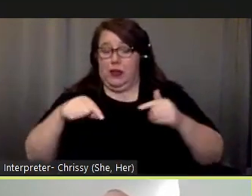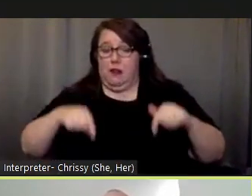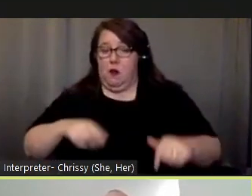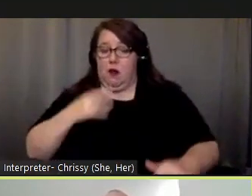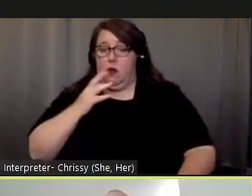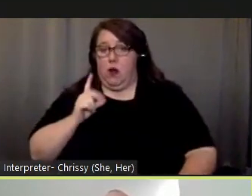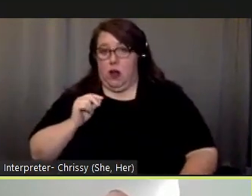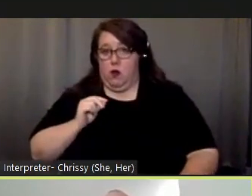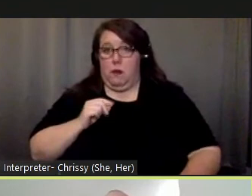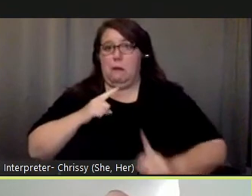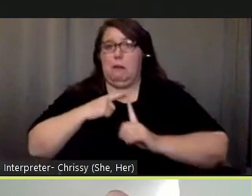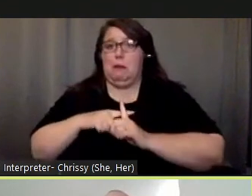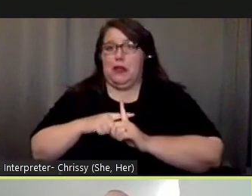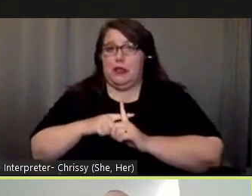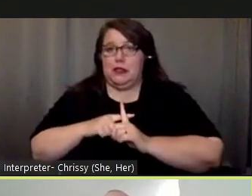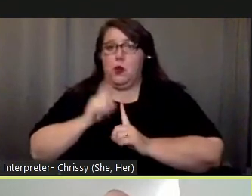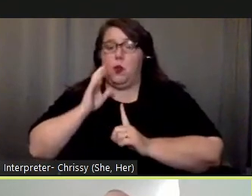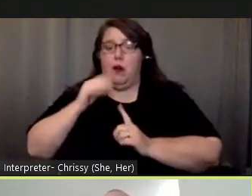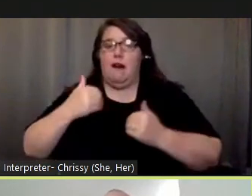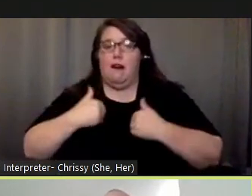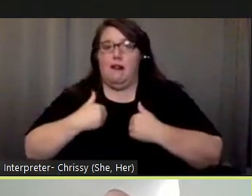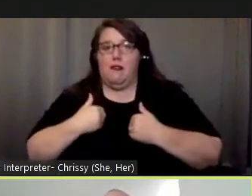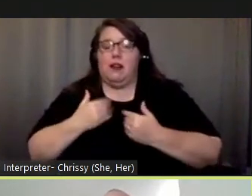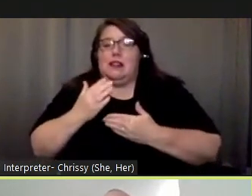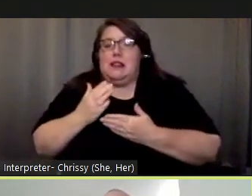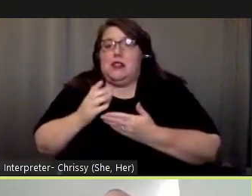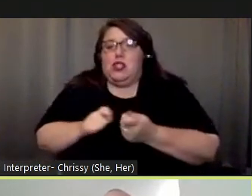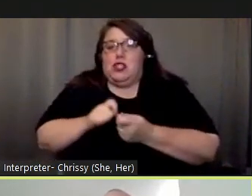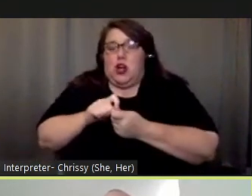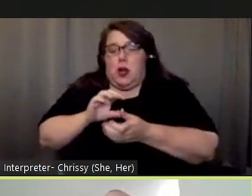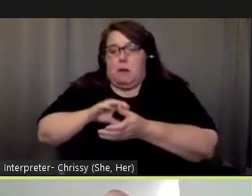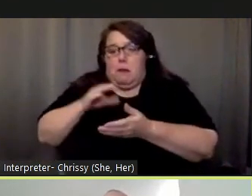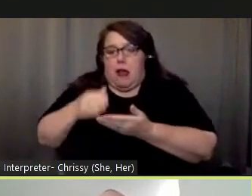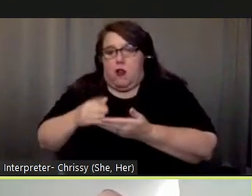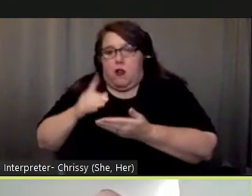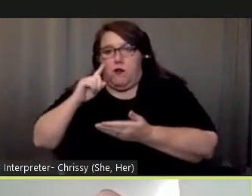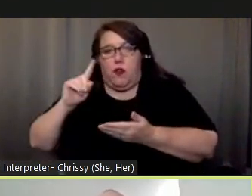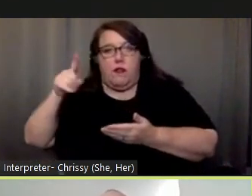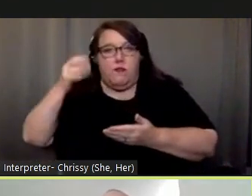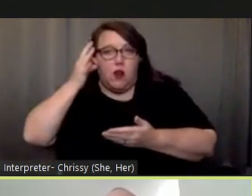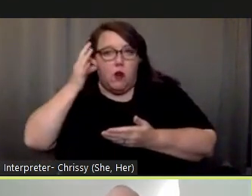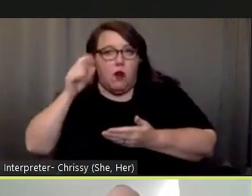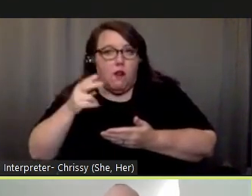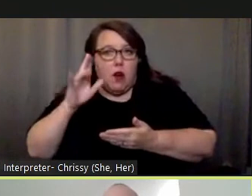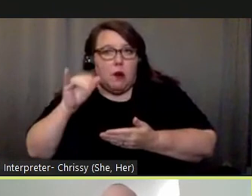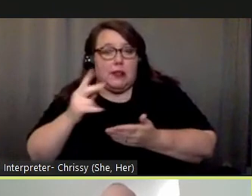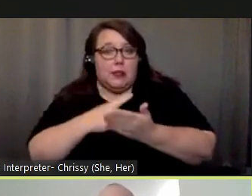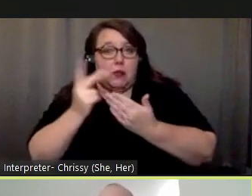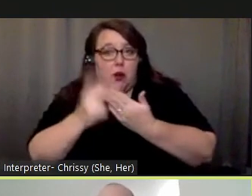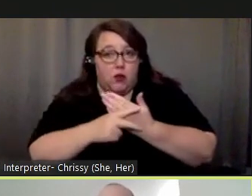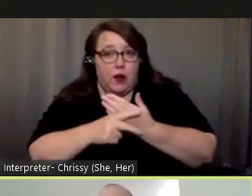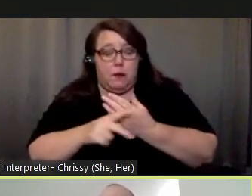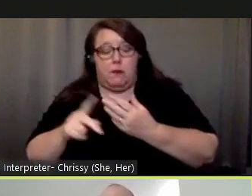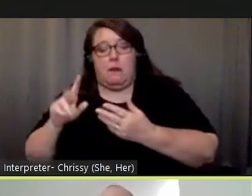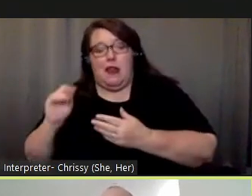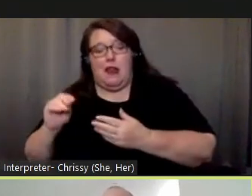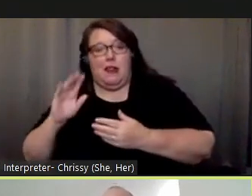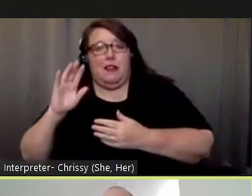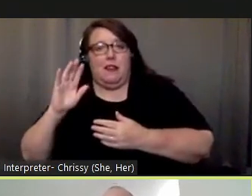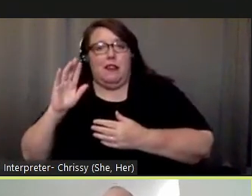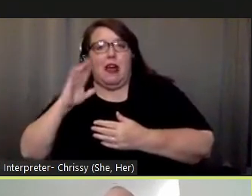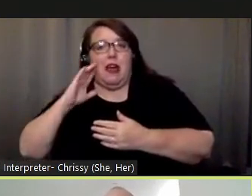that, there will be a certain amount going to that federal pharmacy program, and then another amount going to the federally qualified